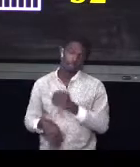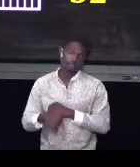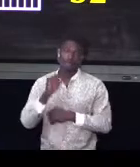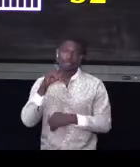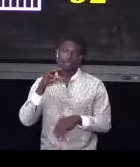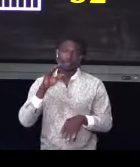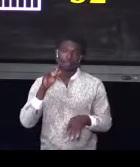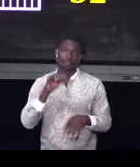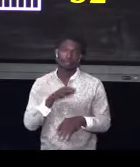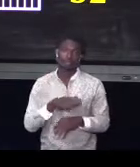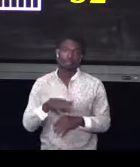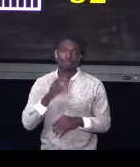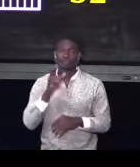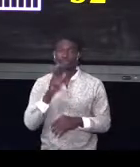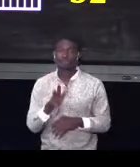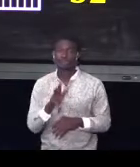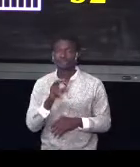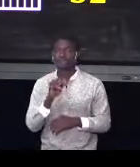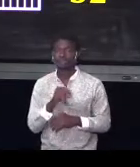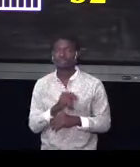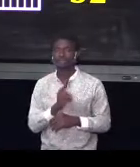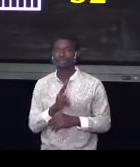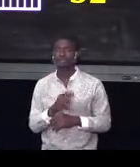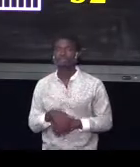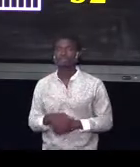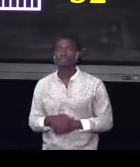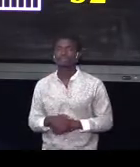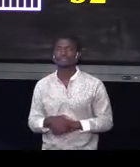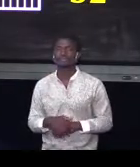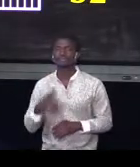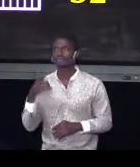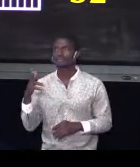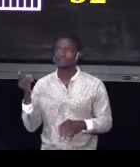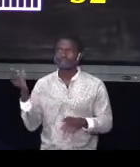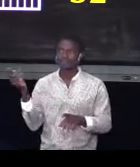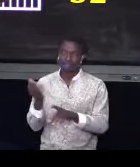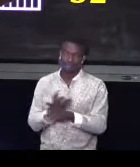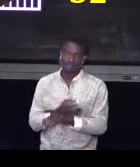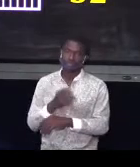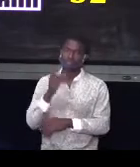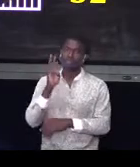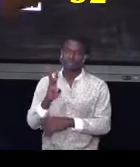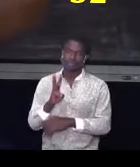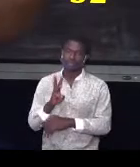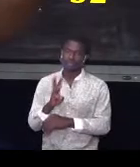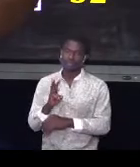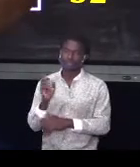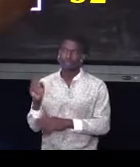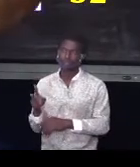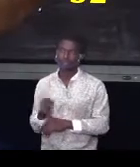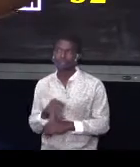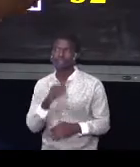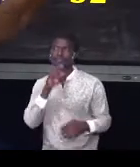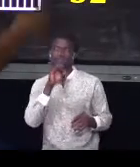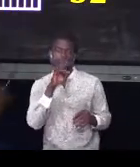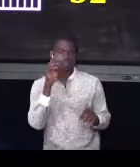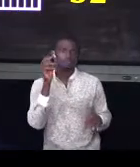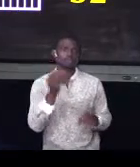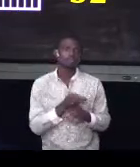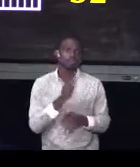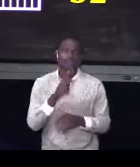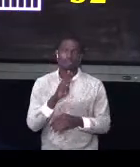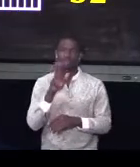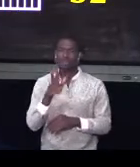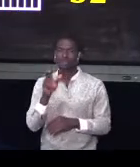equivalent. It is the same thing as 12 out of 32. Look at 3 times 4, 12. 8 times 4, 32.